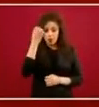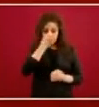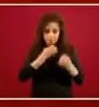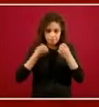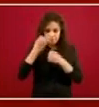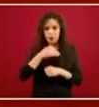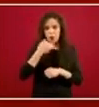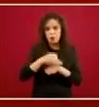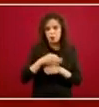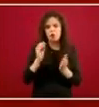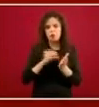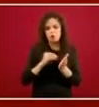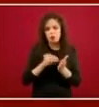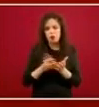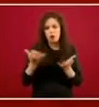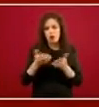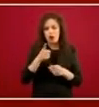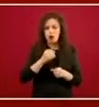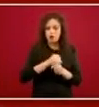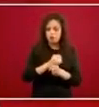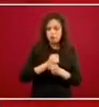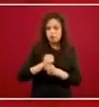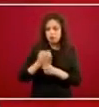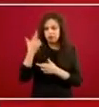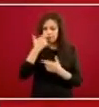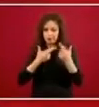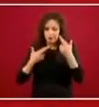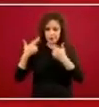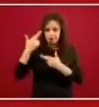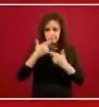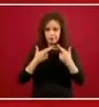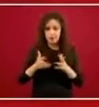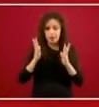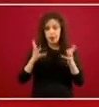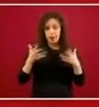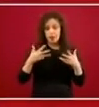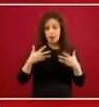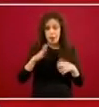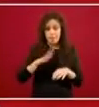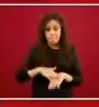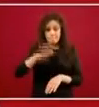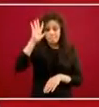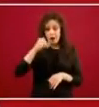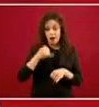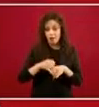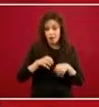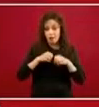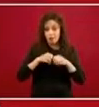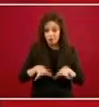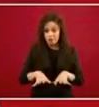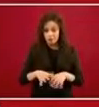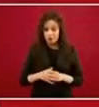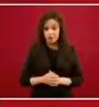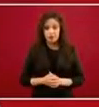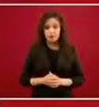The analysis is a preliminary one. We're still working on it, and when we have more data,